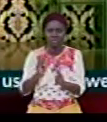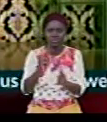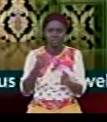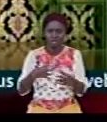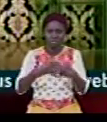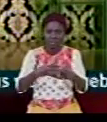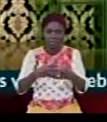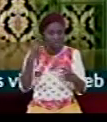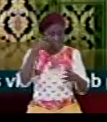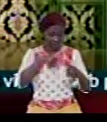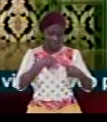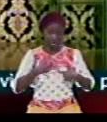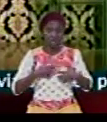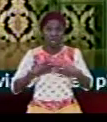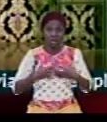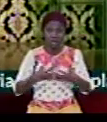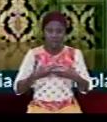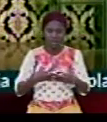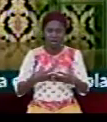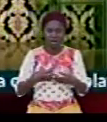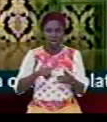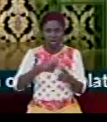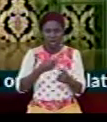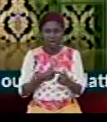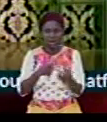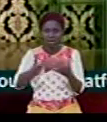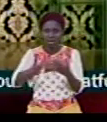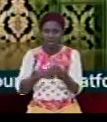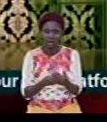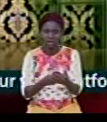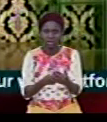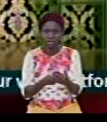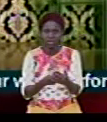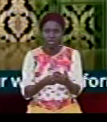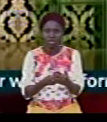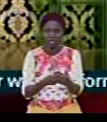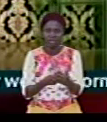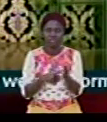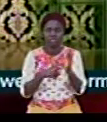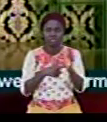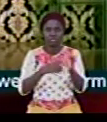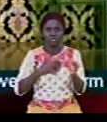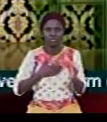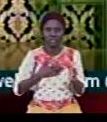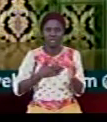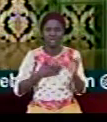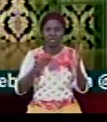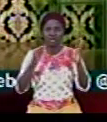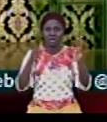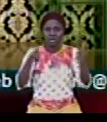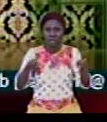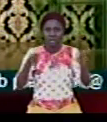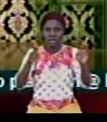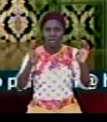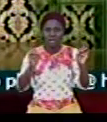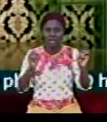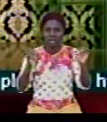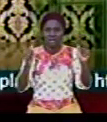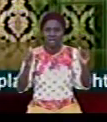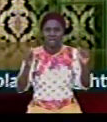started taking my pressure. After it ended, it said normal.